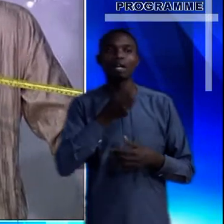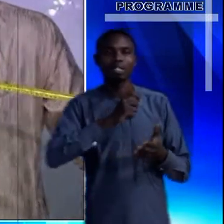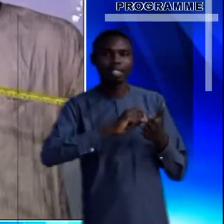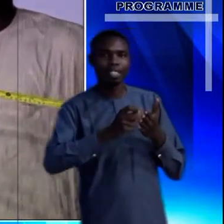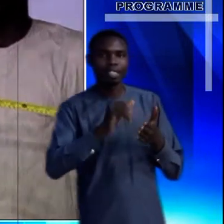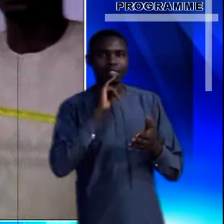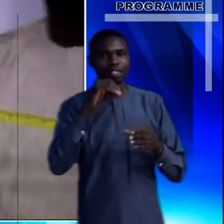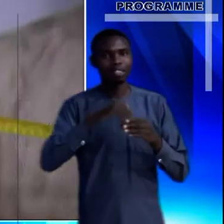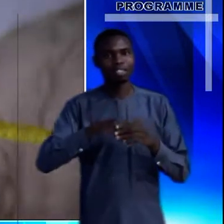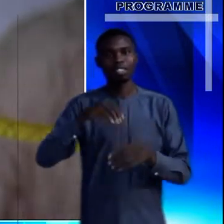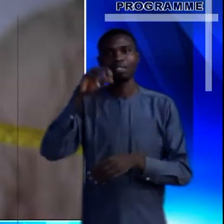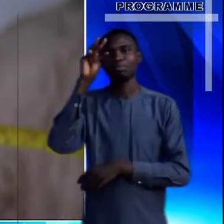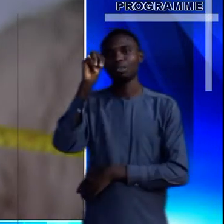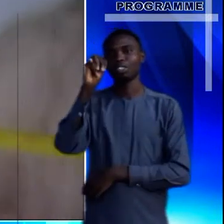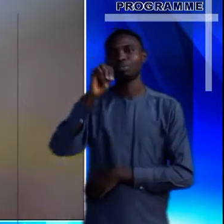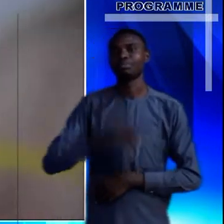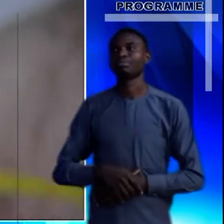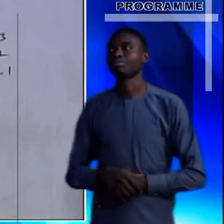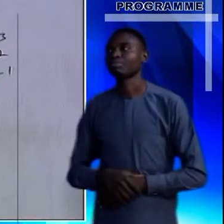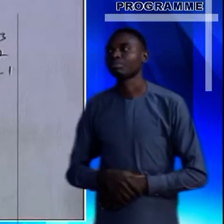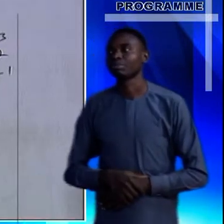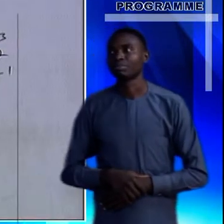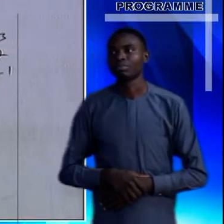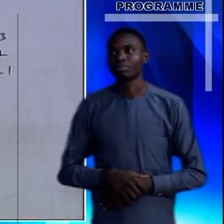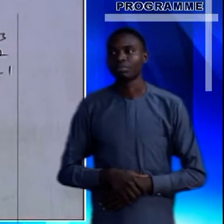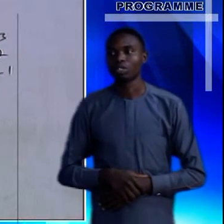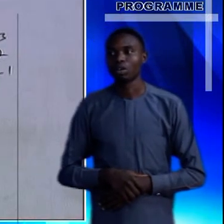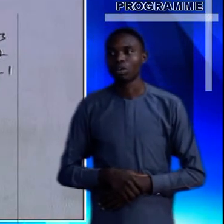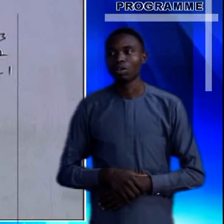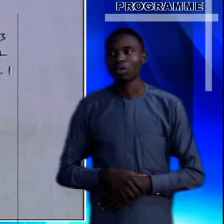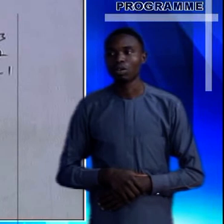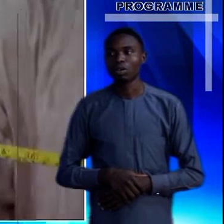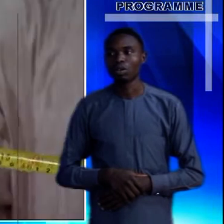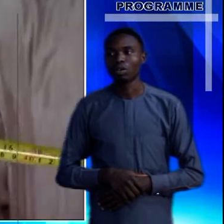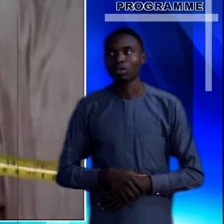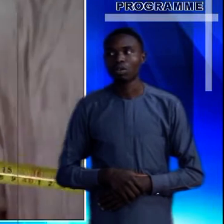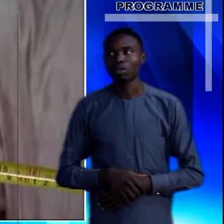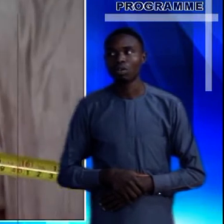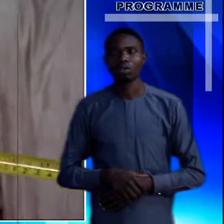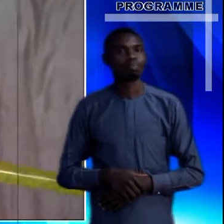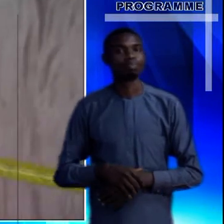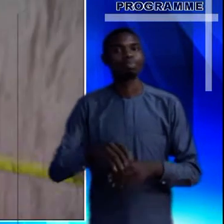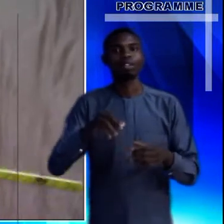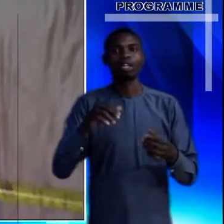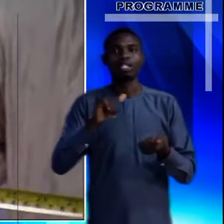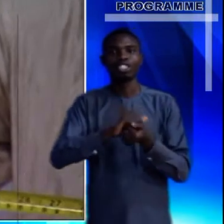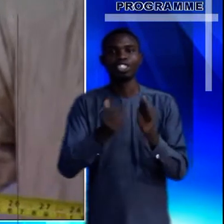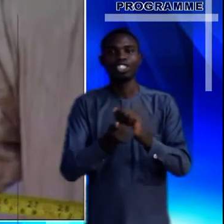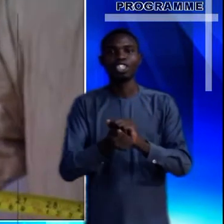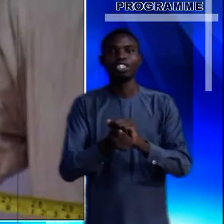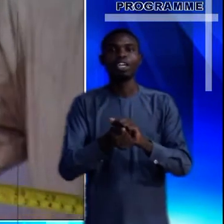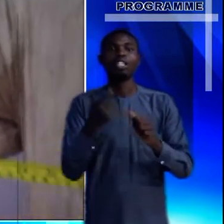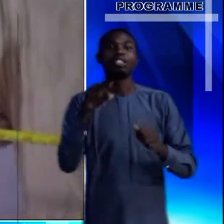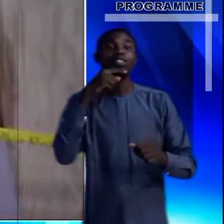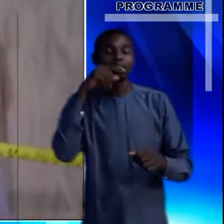one, is millimeter. This red one stands for centimeter. And if we